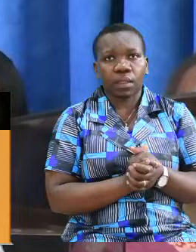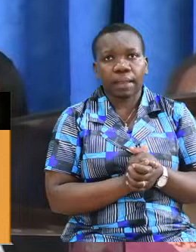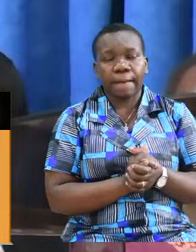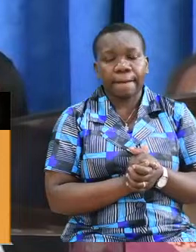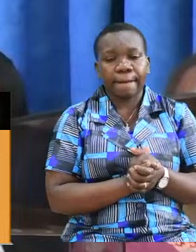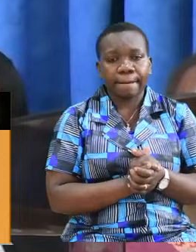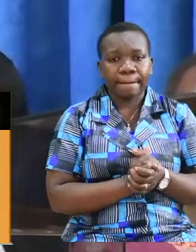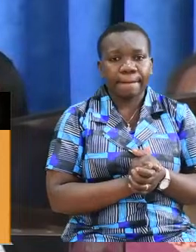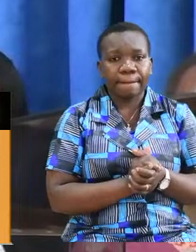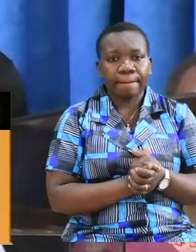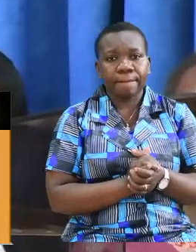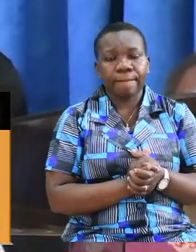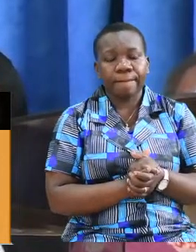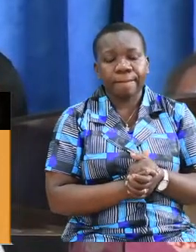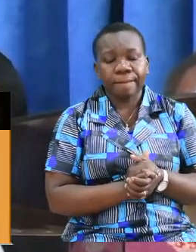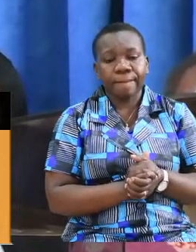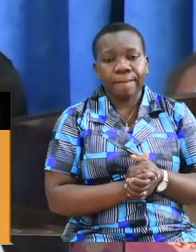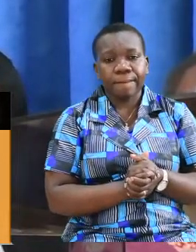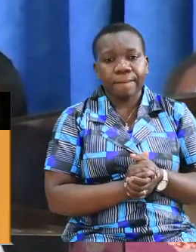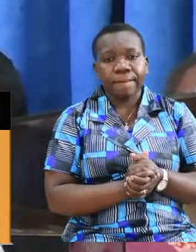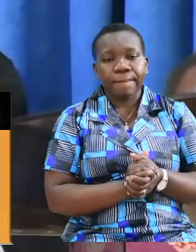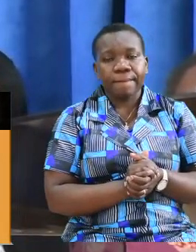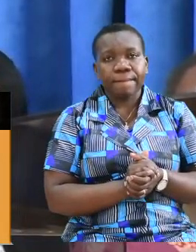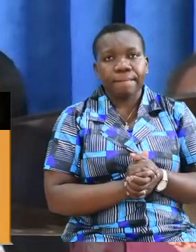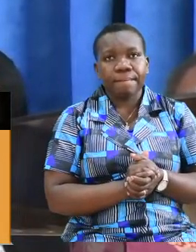for you to be recognized that you have given the money.